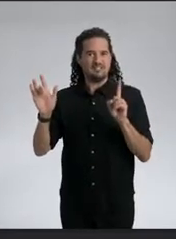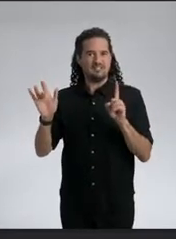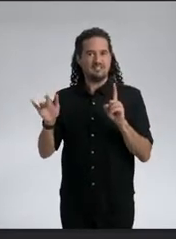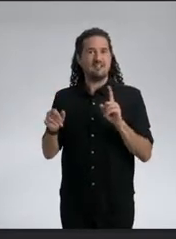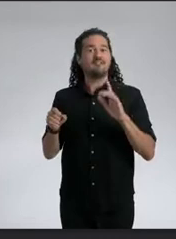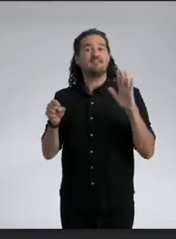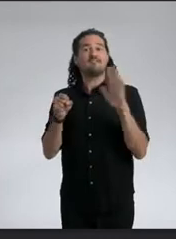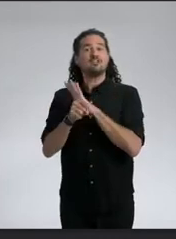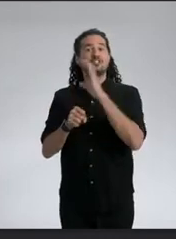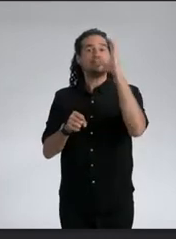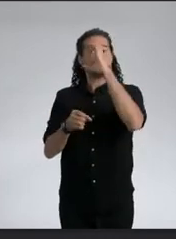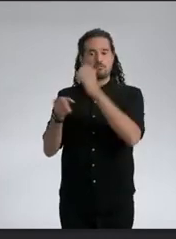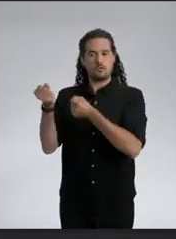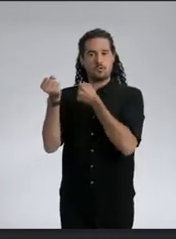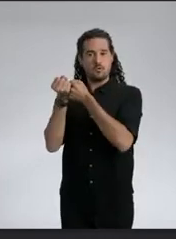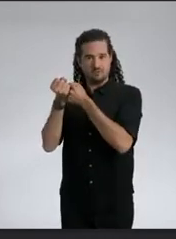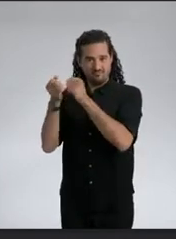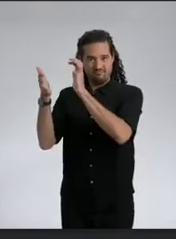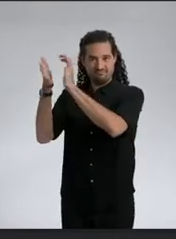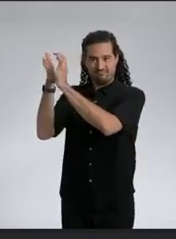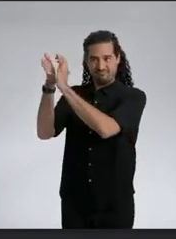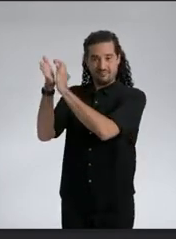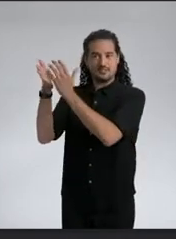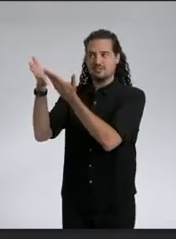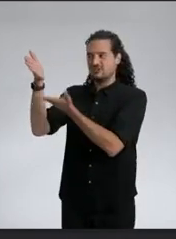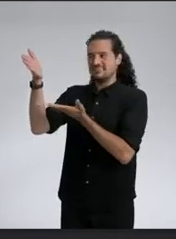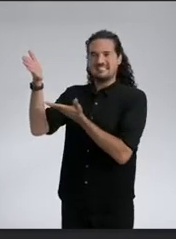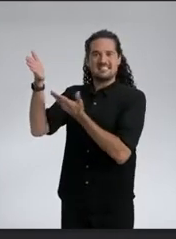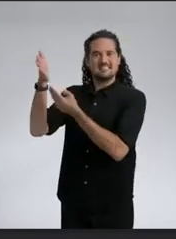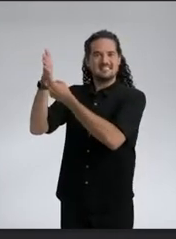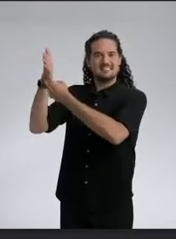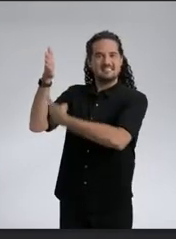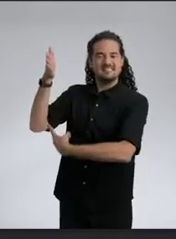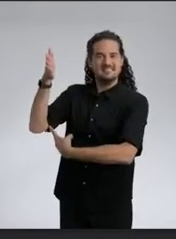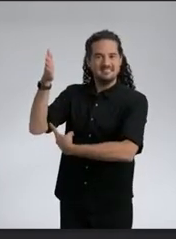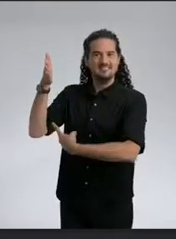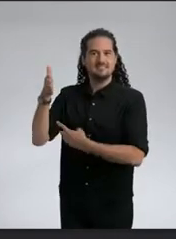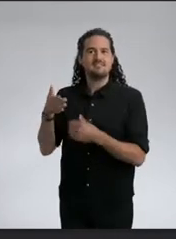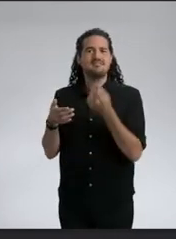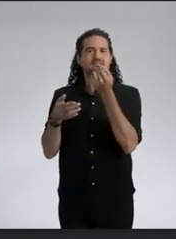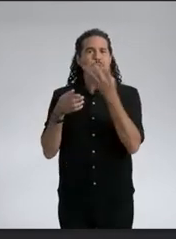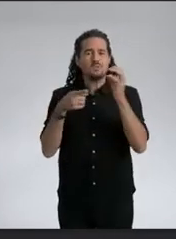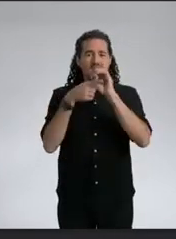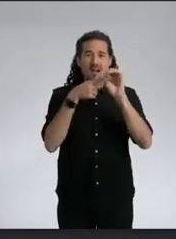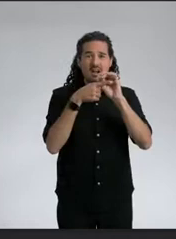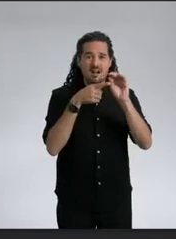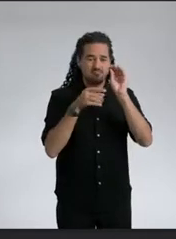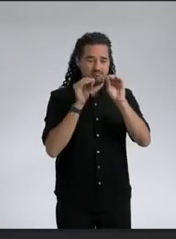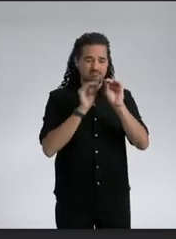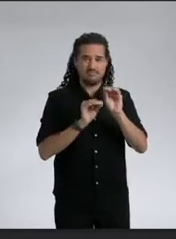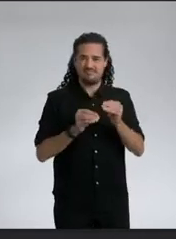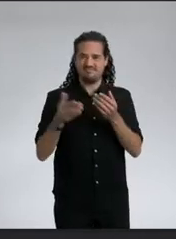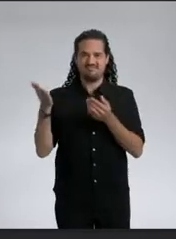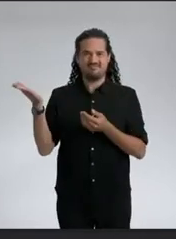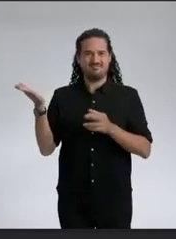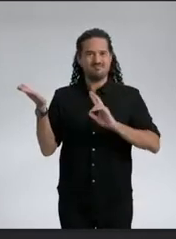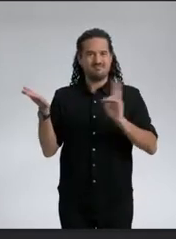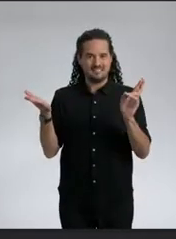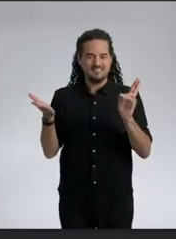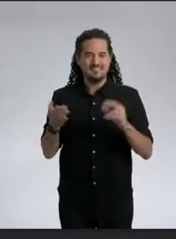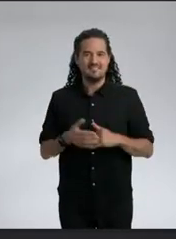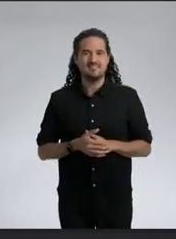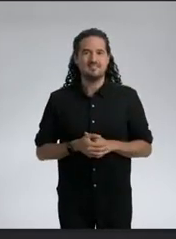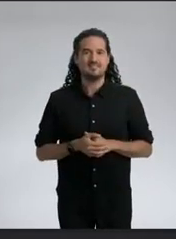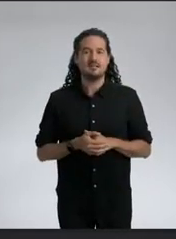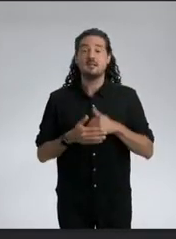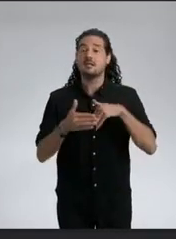support, including suggestions, all in just a few lines of code. Next, let's refine Fruta's